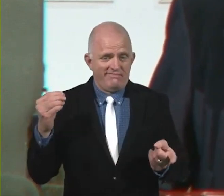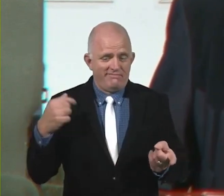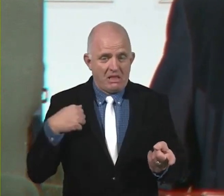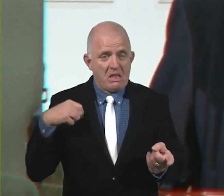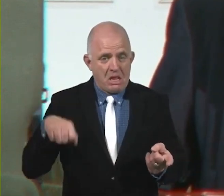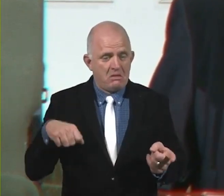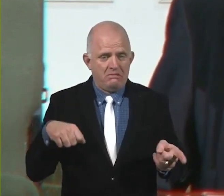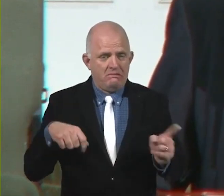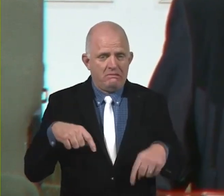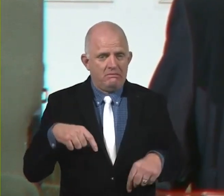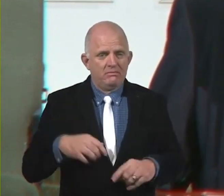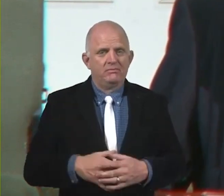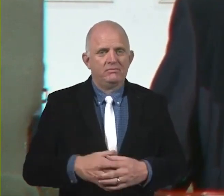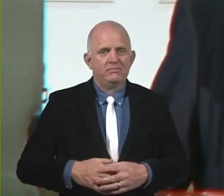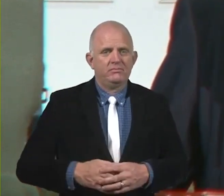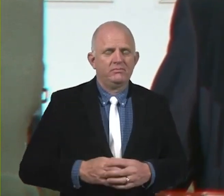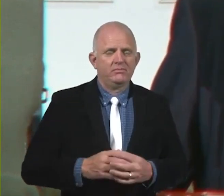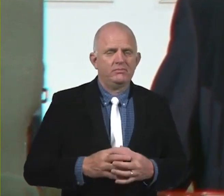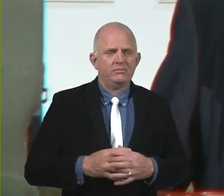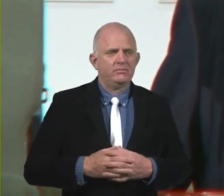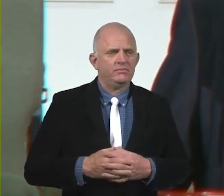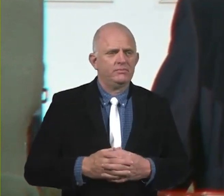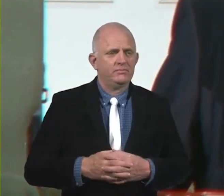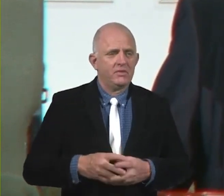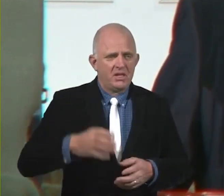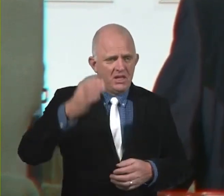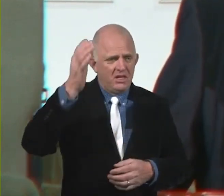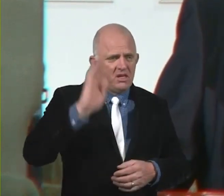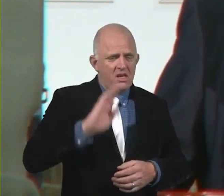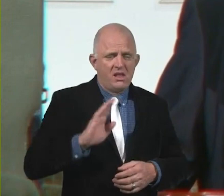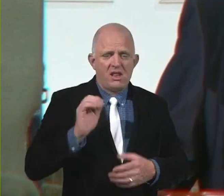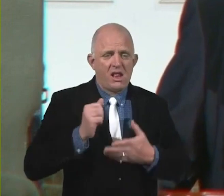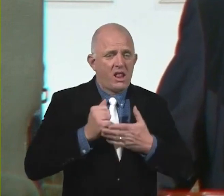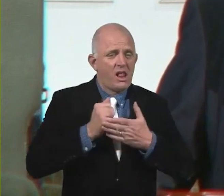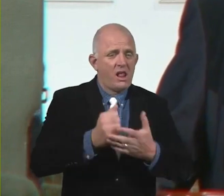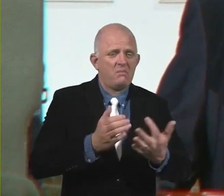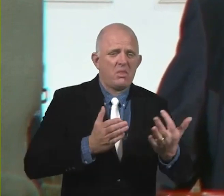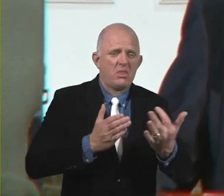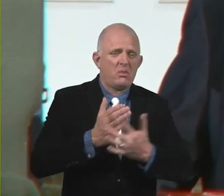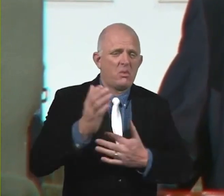And that'll take you through everything you ever thought about going through."